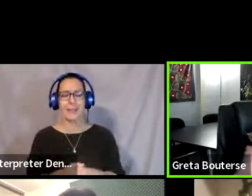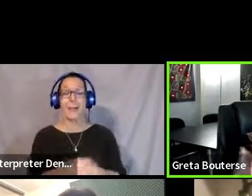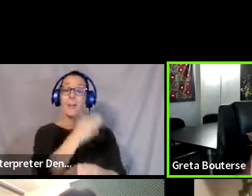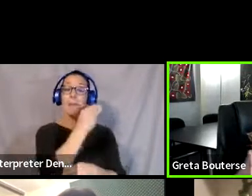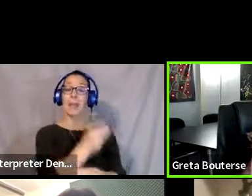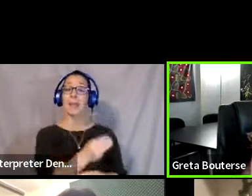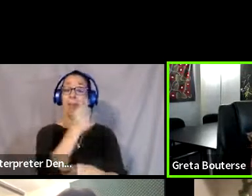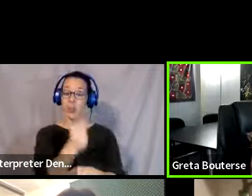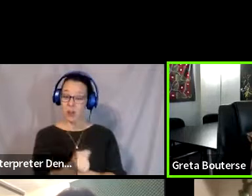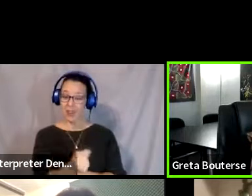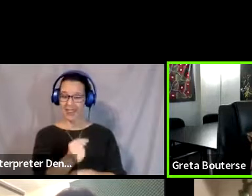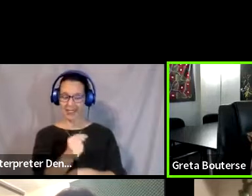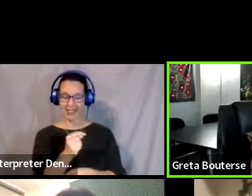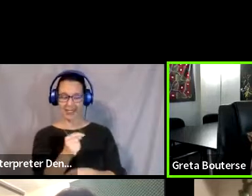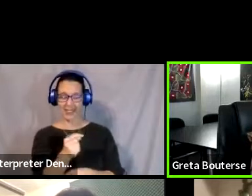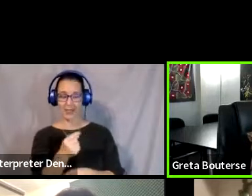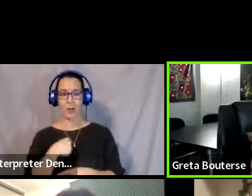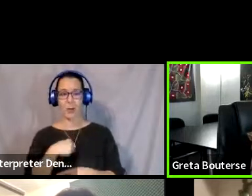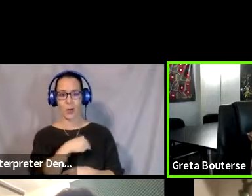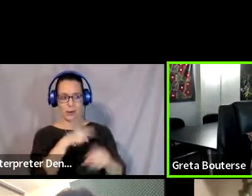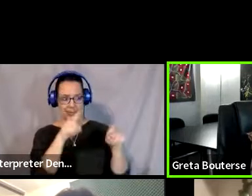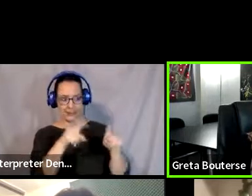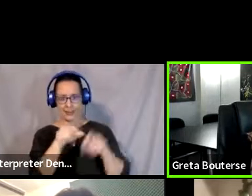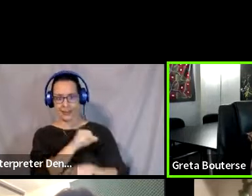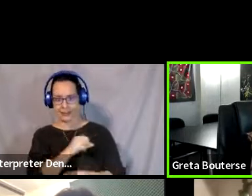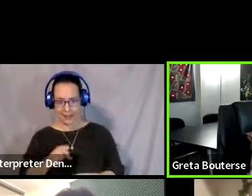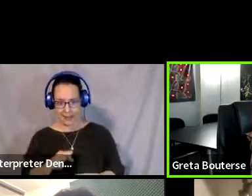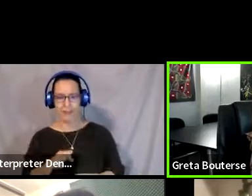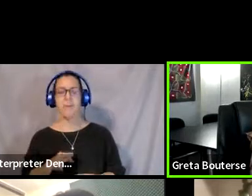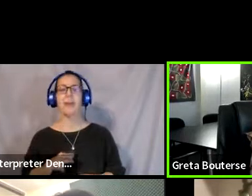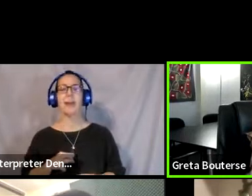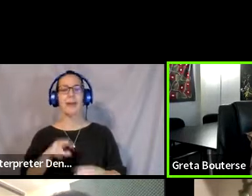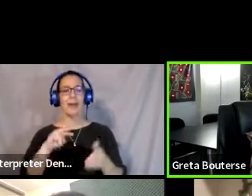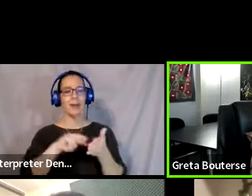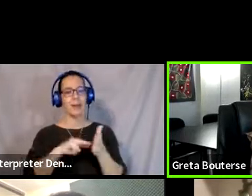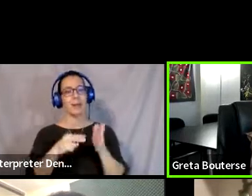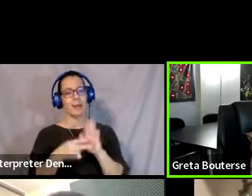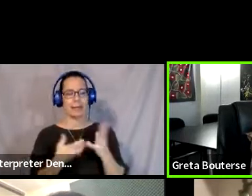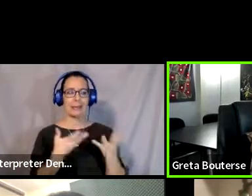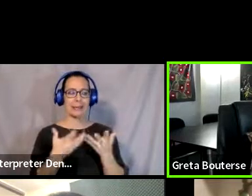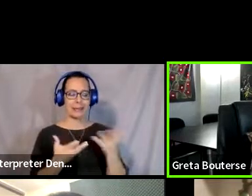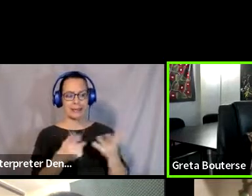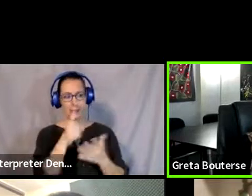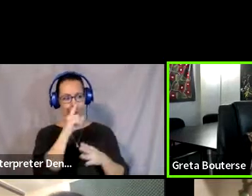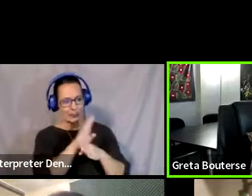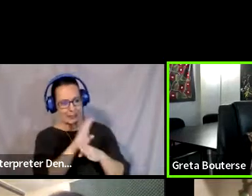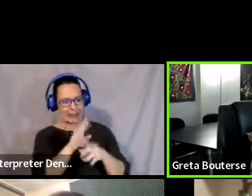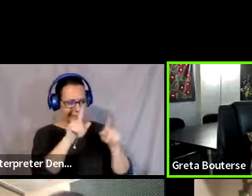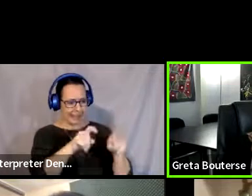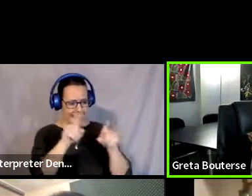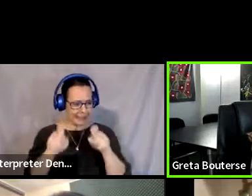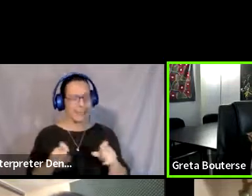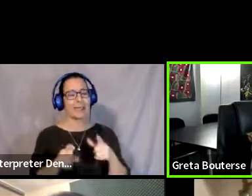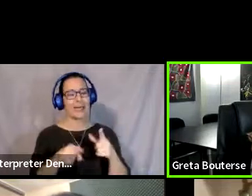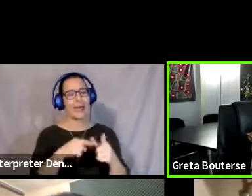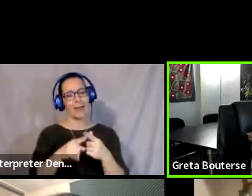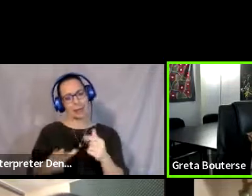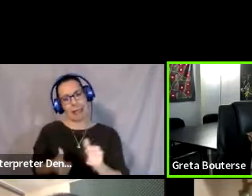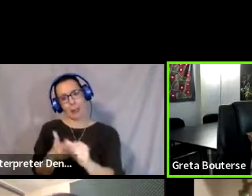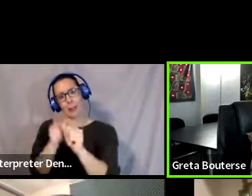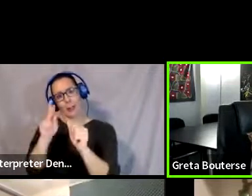The staff at the front offices really are following up with any kind of close contacts. So please be patient with